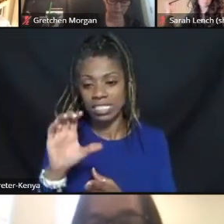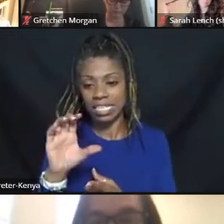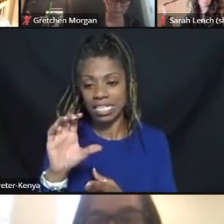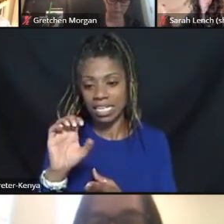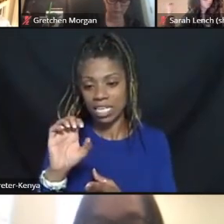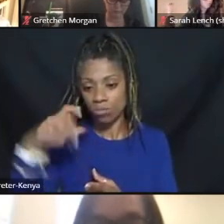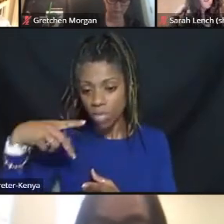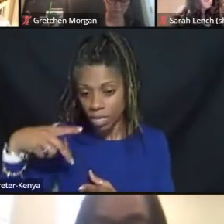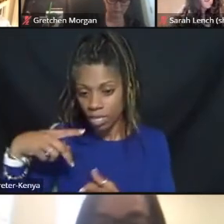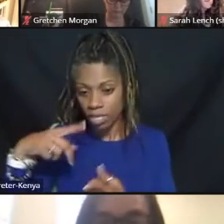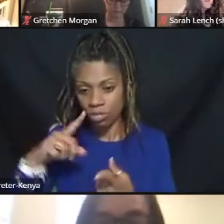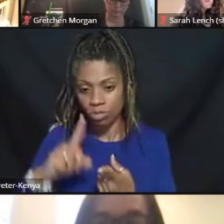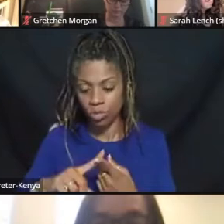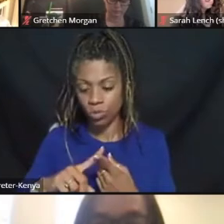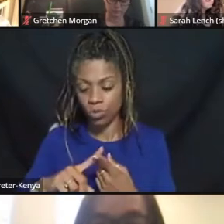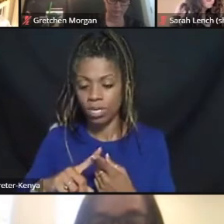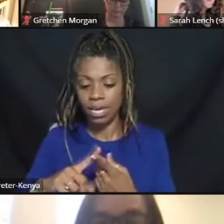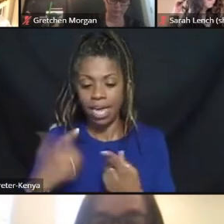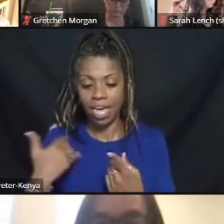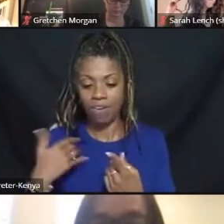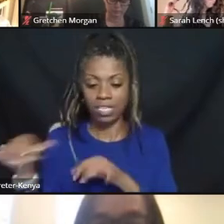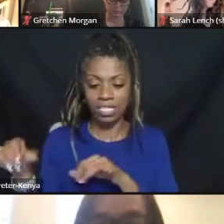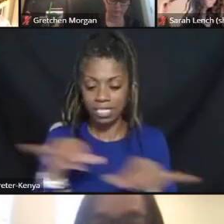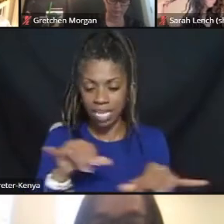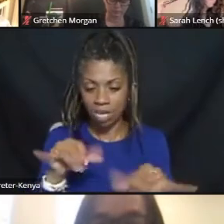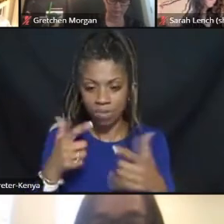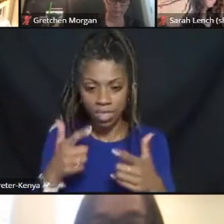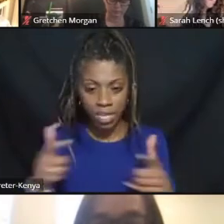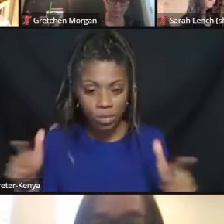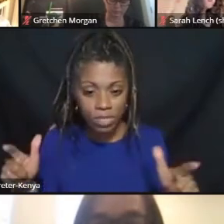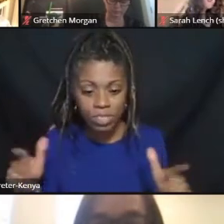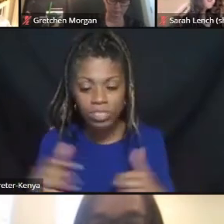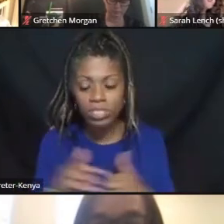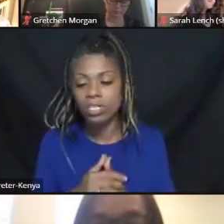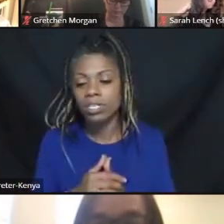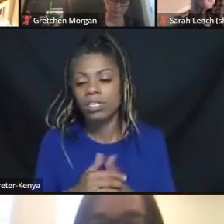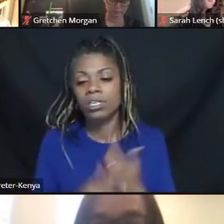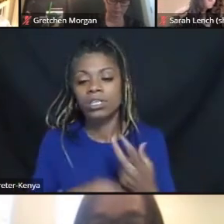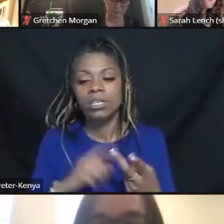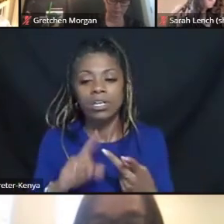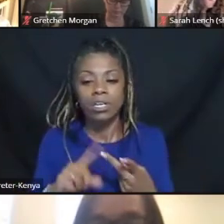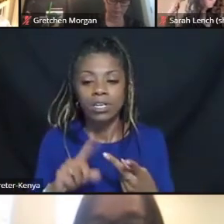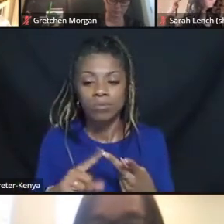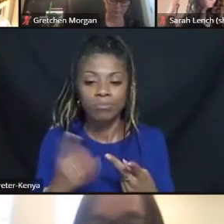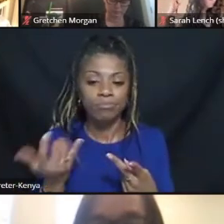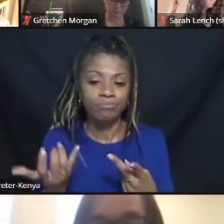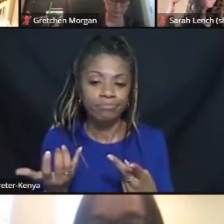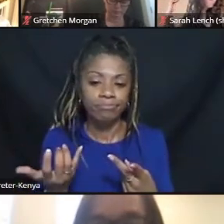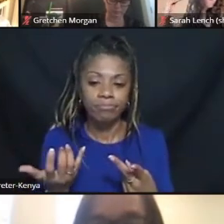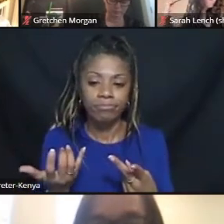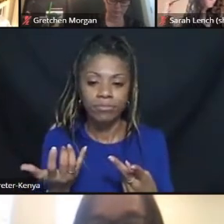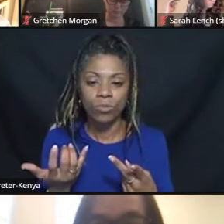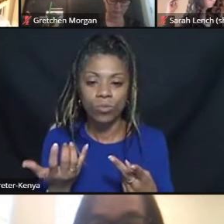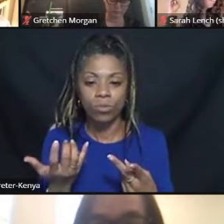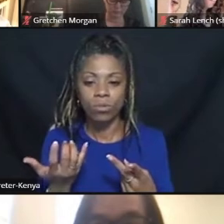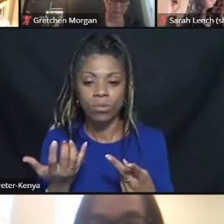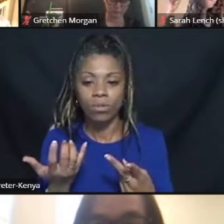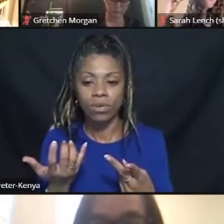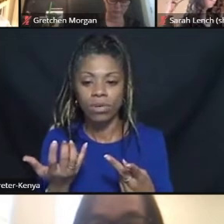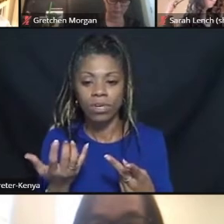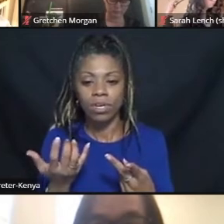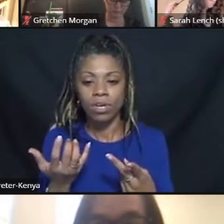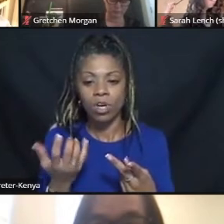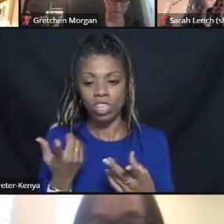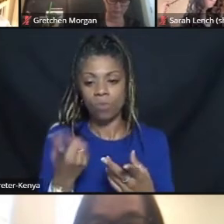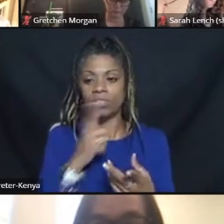competencies. Within the formative quality reviews we use in schools, it was recognized as a powerful practice